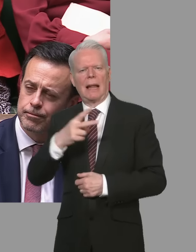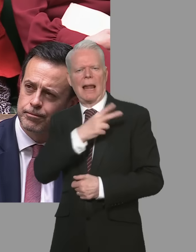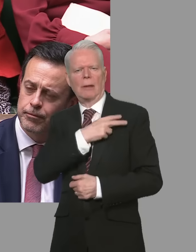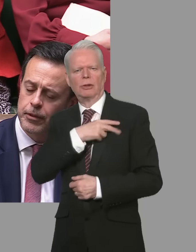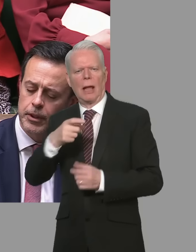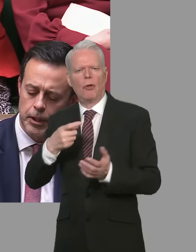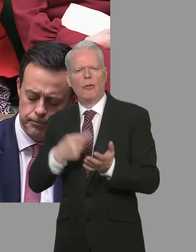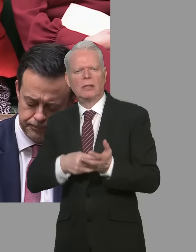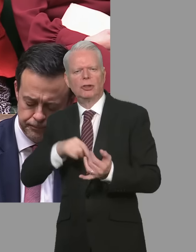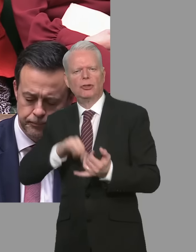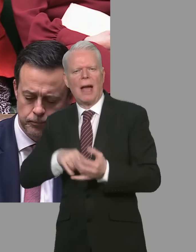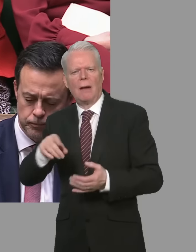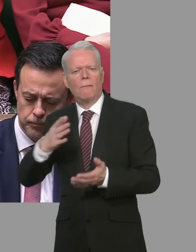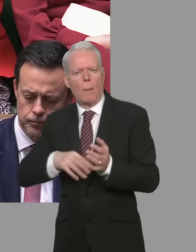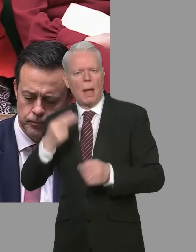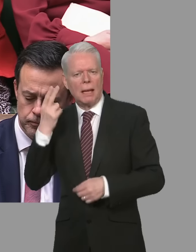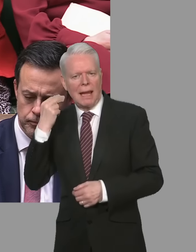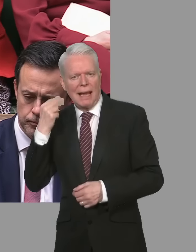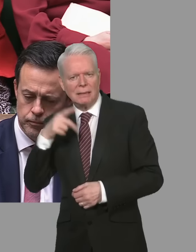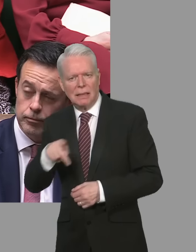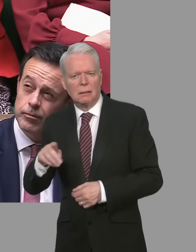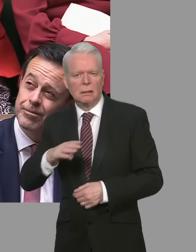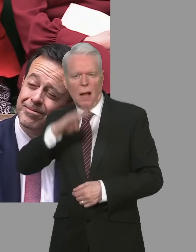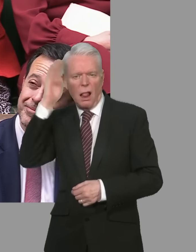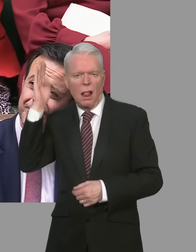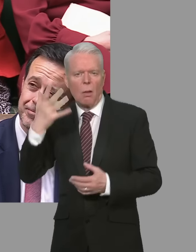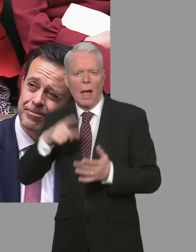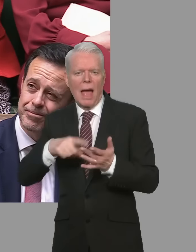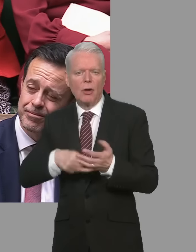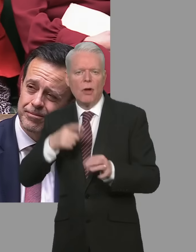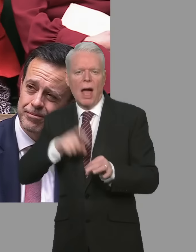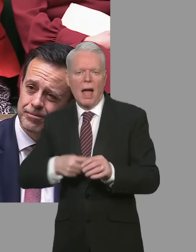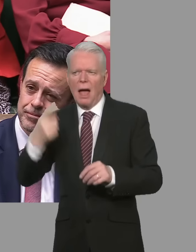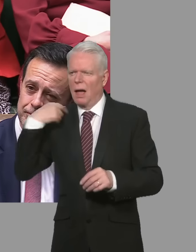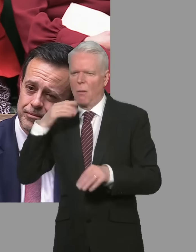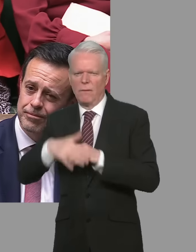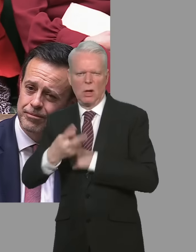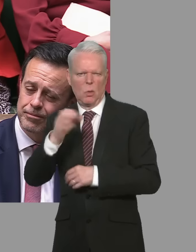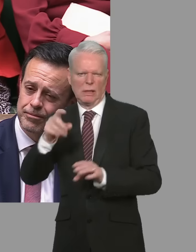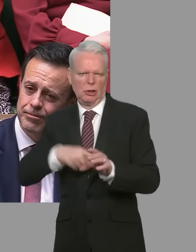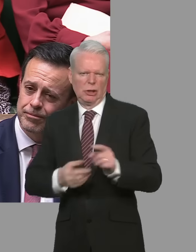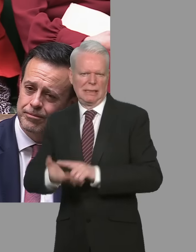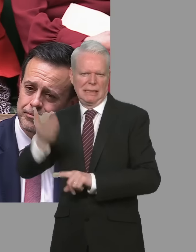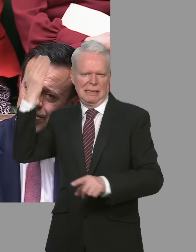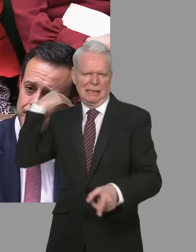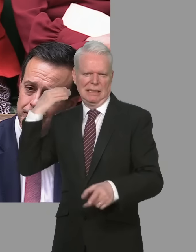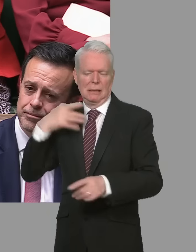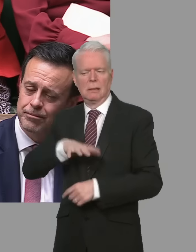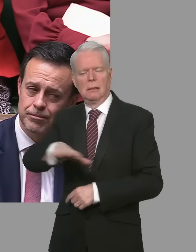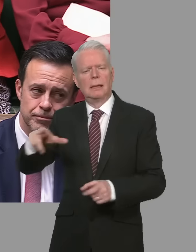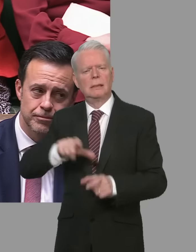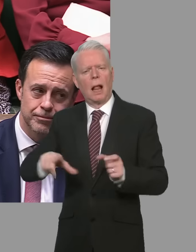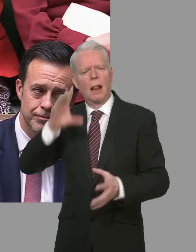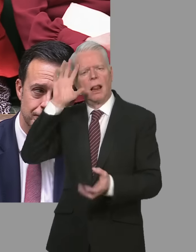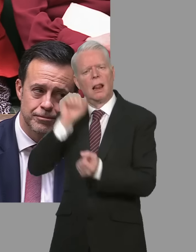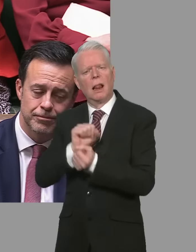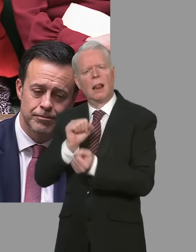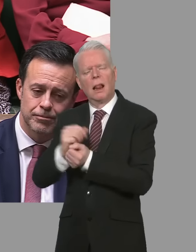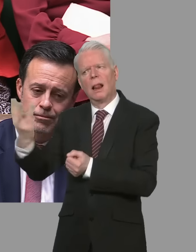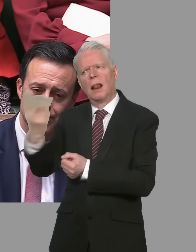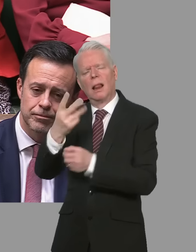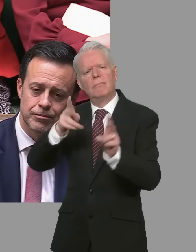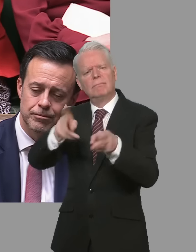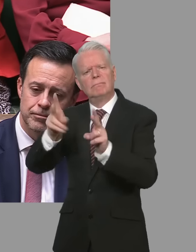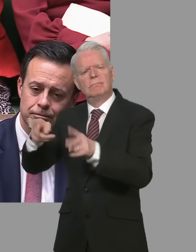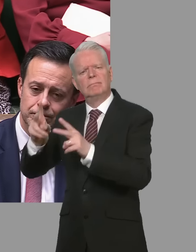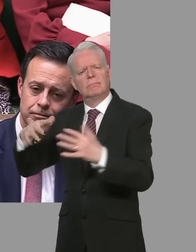they made. The Staffordshire 3 group, chaired by Anthony Firth, has worked tirelessly to fundraise for a memorial,